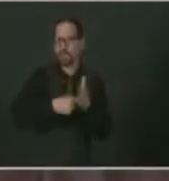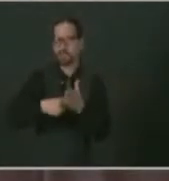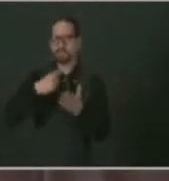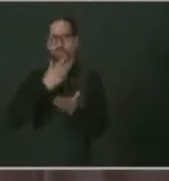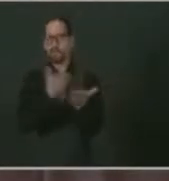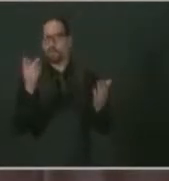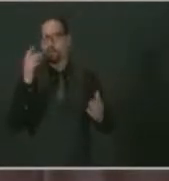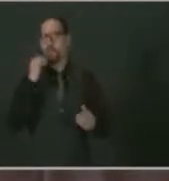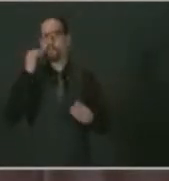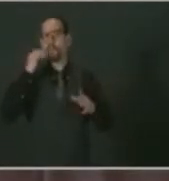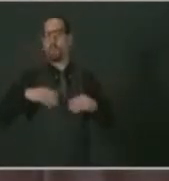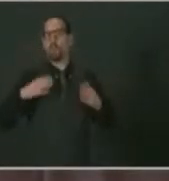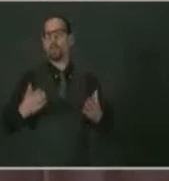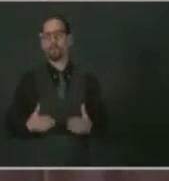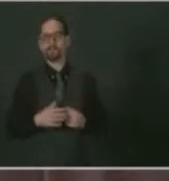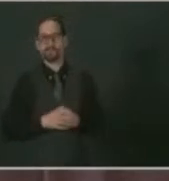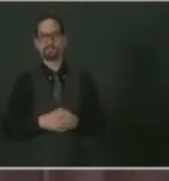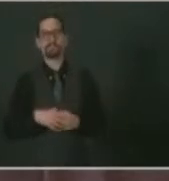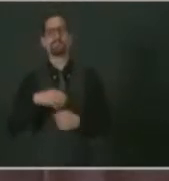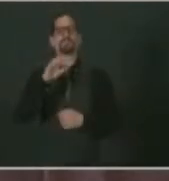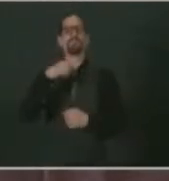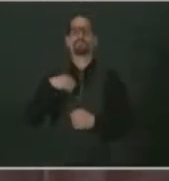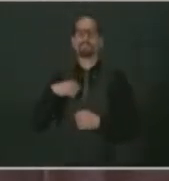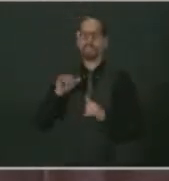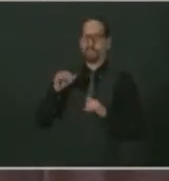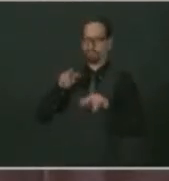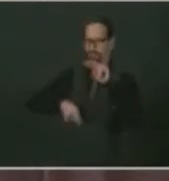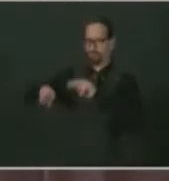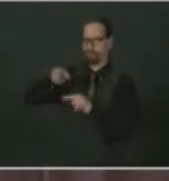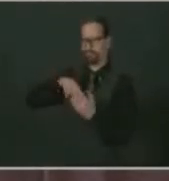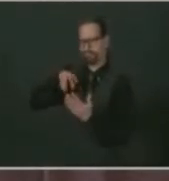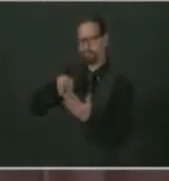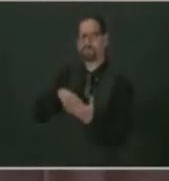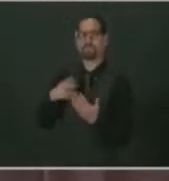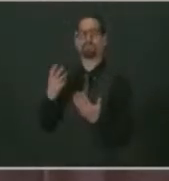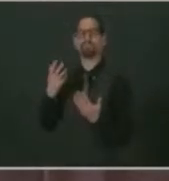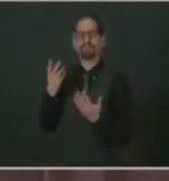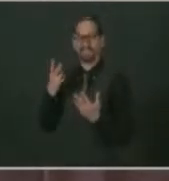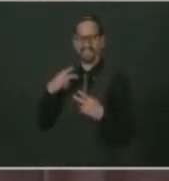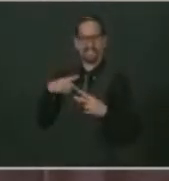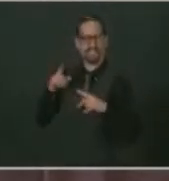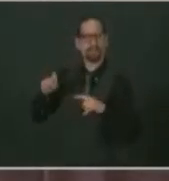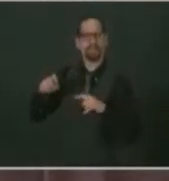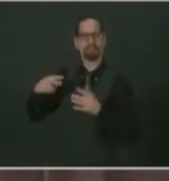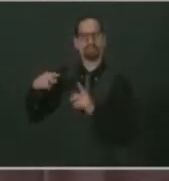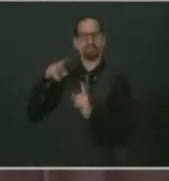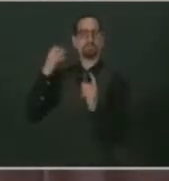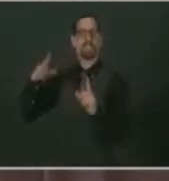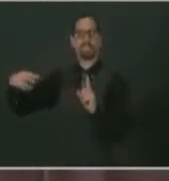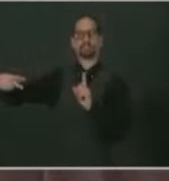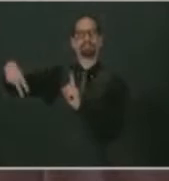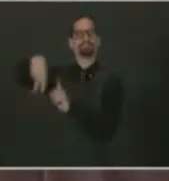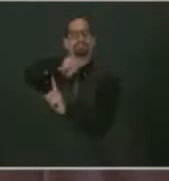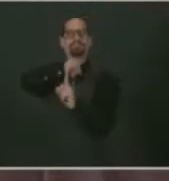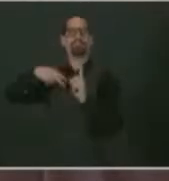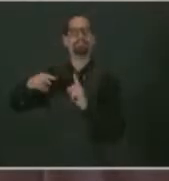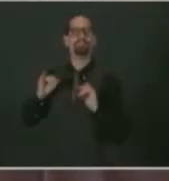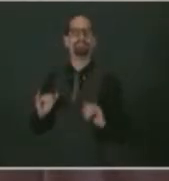but look, this renewables is going to accelerate at a very high rate, and we all got to realize that,